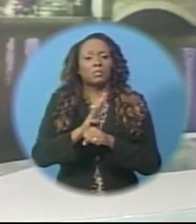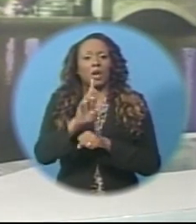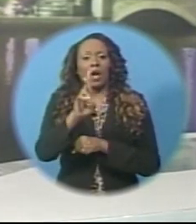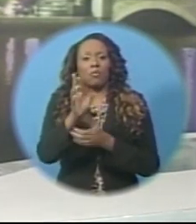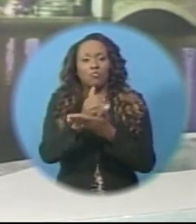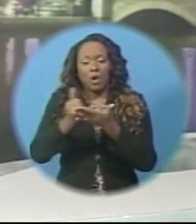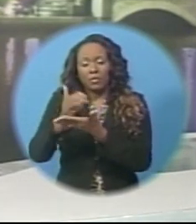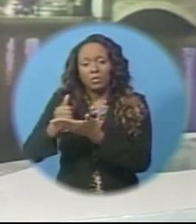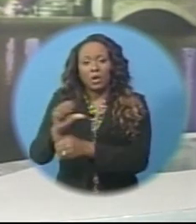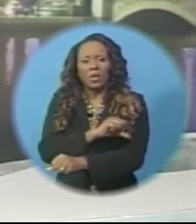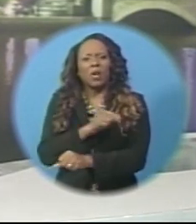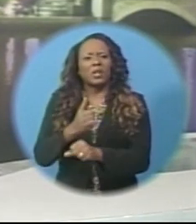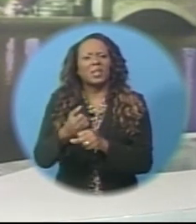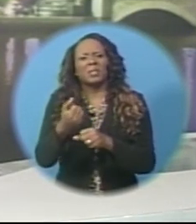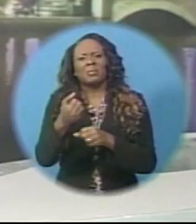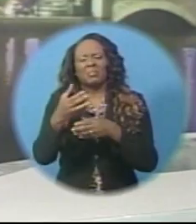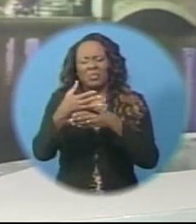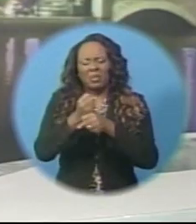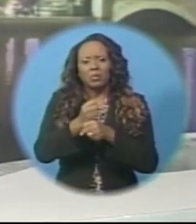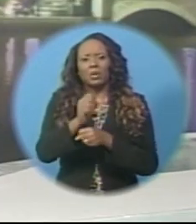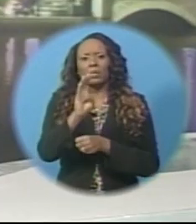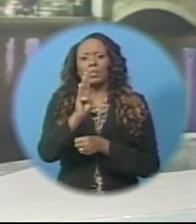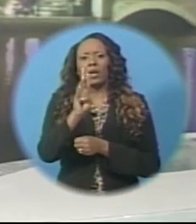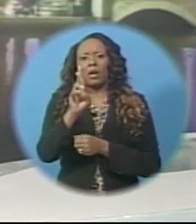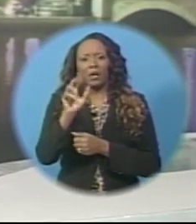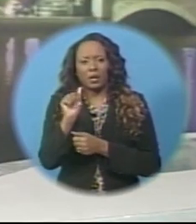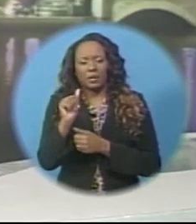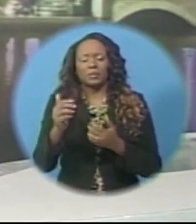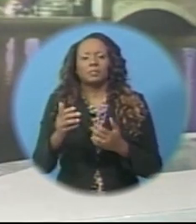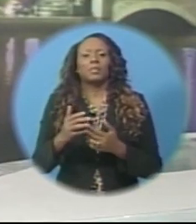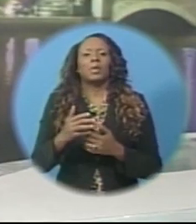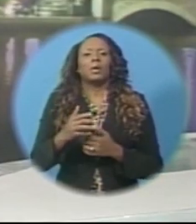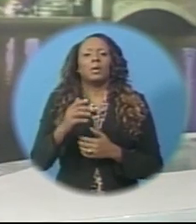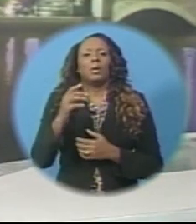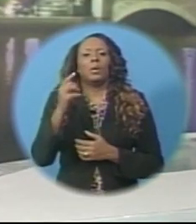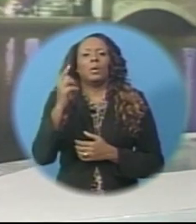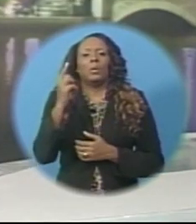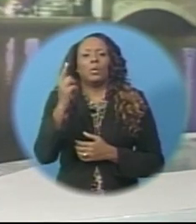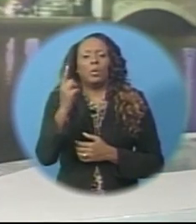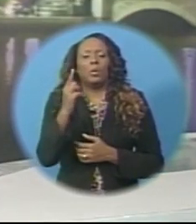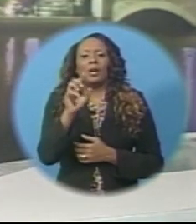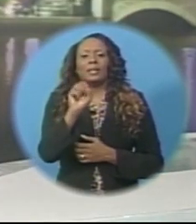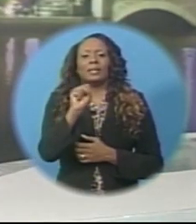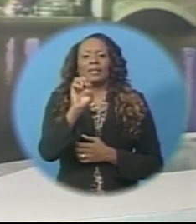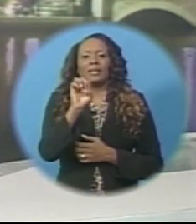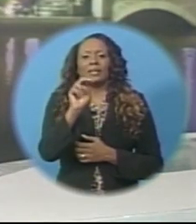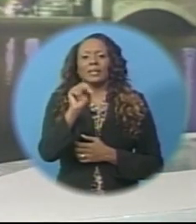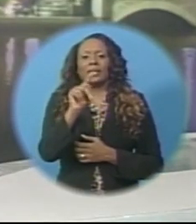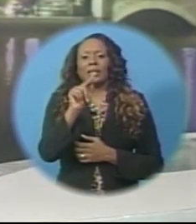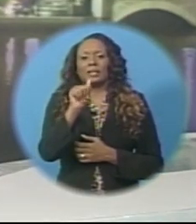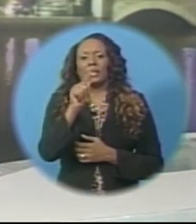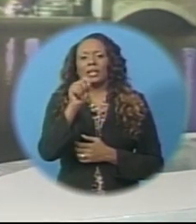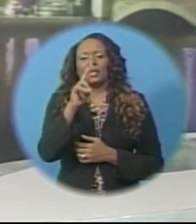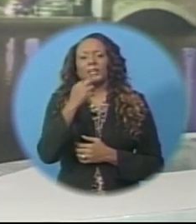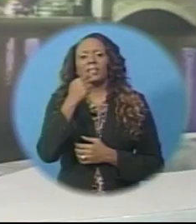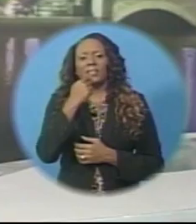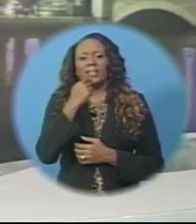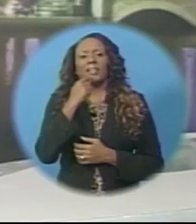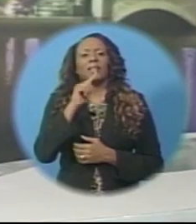senator has come out in its defense. Senator Verla de Pisa says calls by the opposition for access to conduct